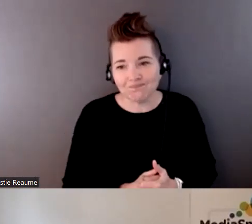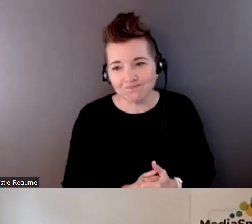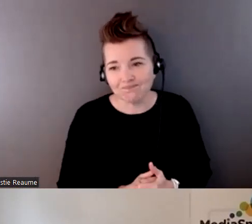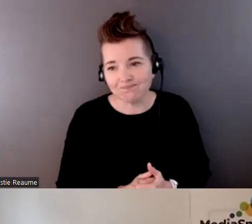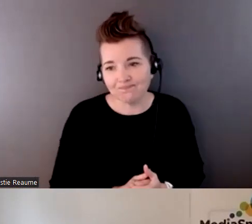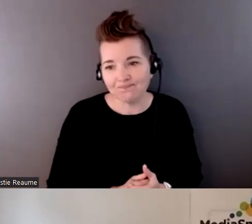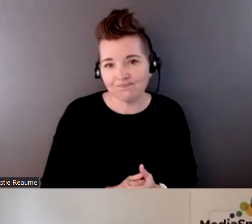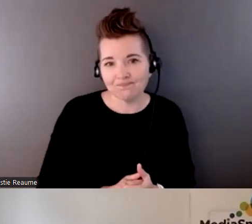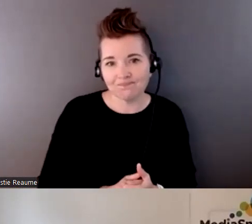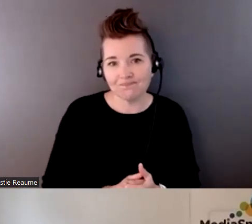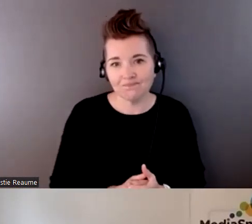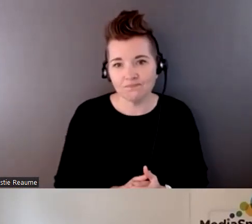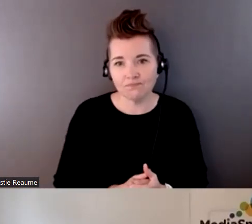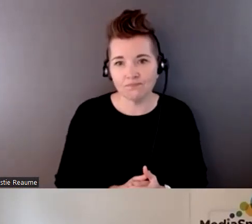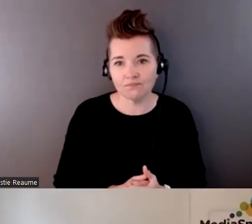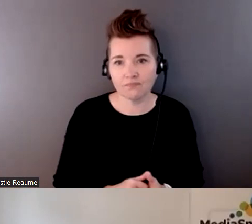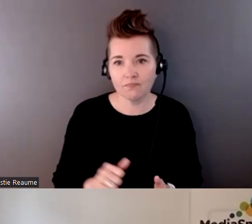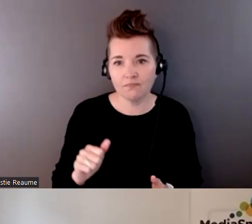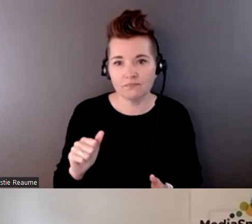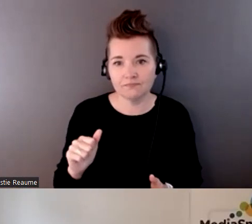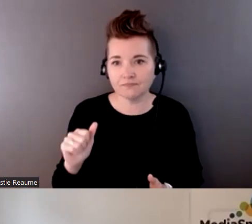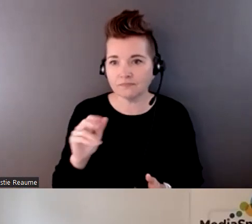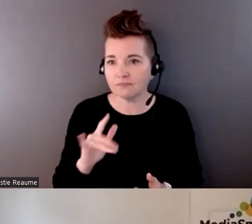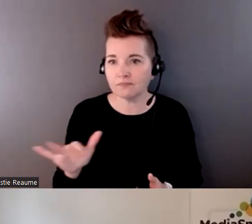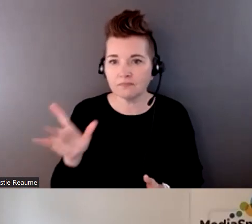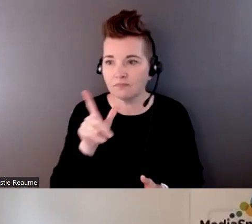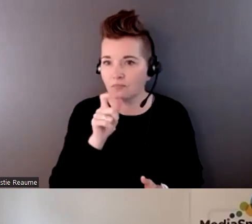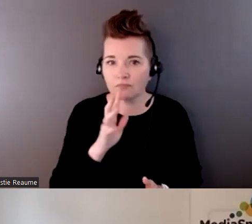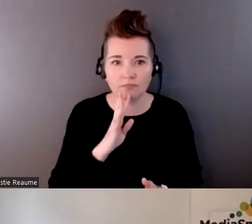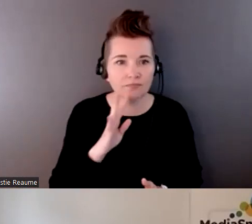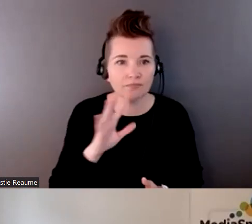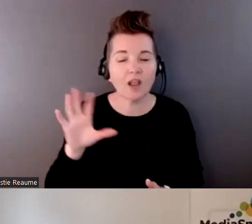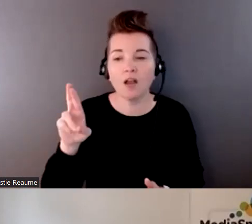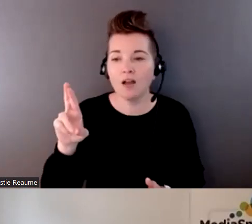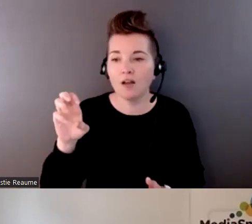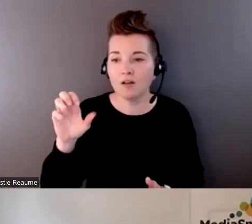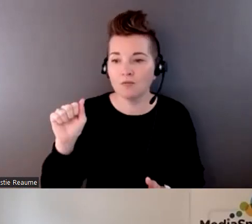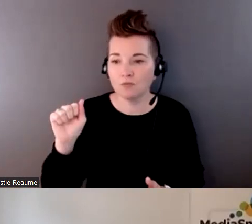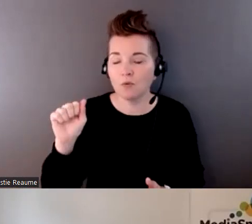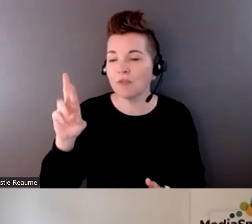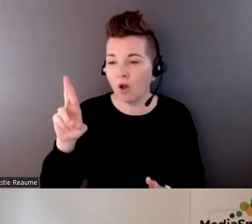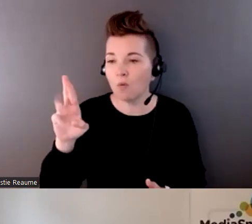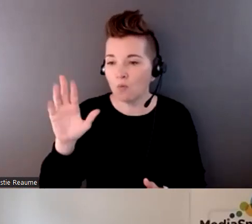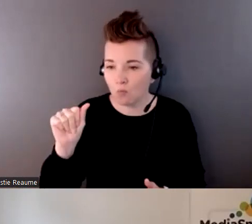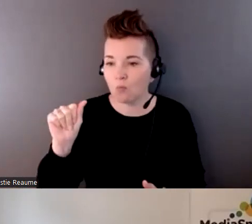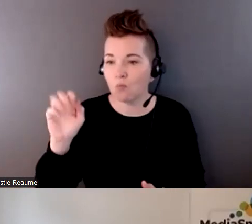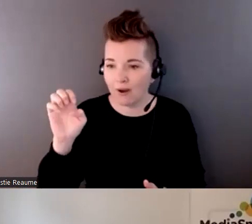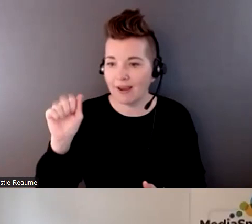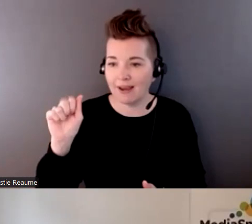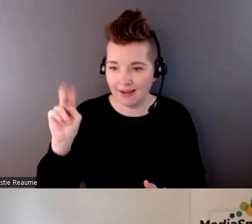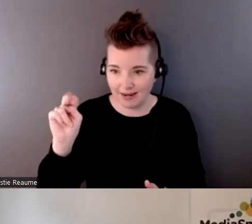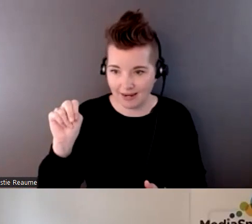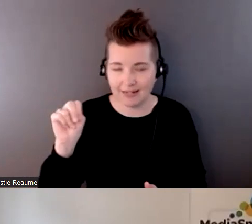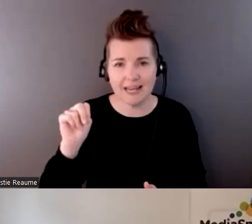a question too just building on the the peer-to-peer um work that's been done uh though hasn't has anybody been doing intergenerational